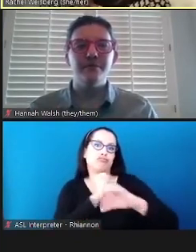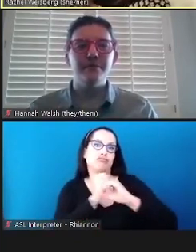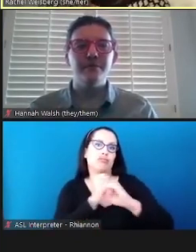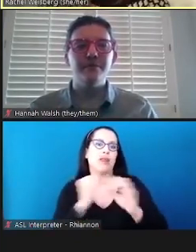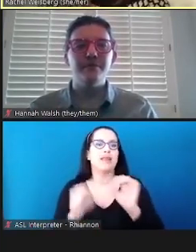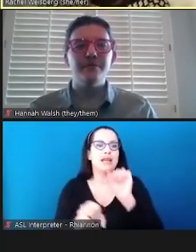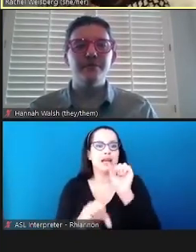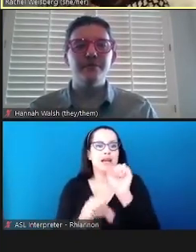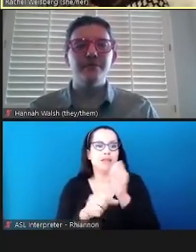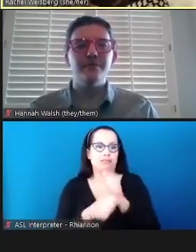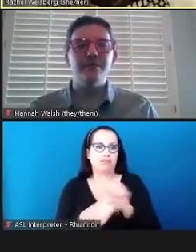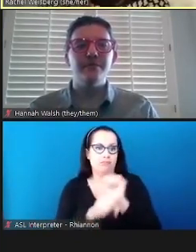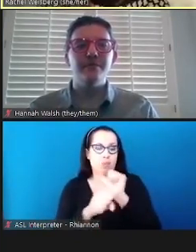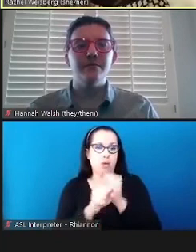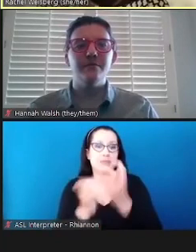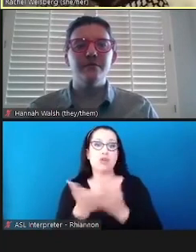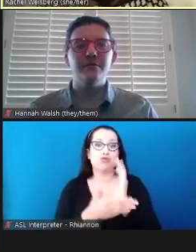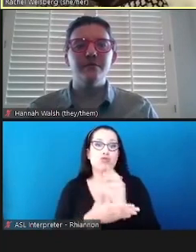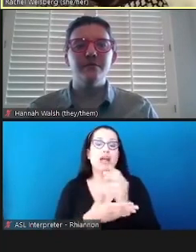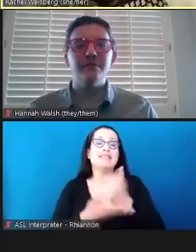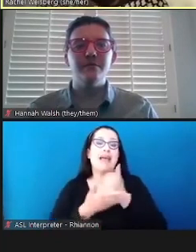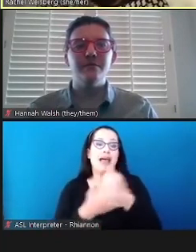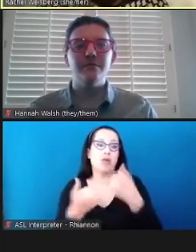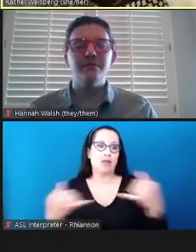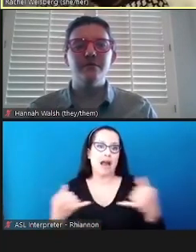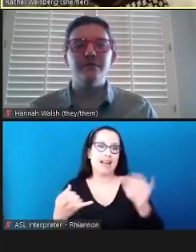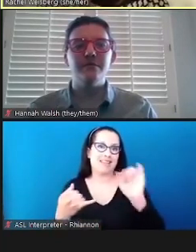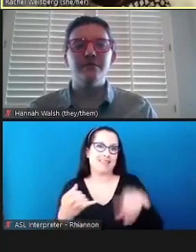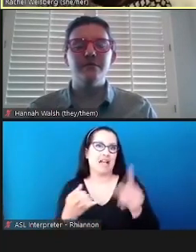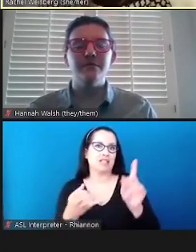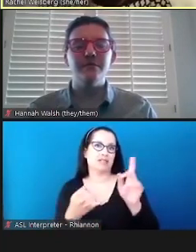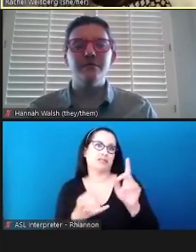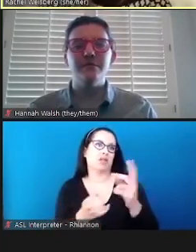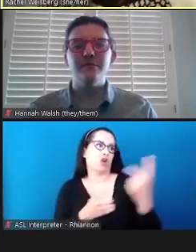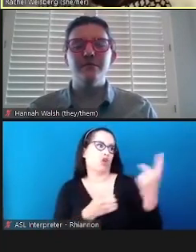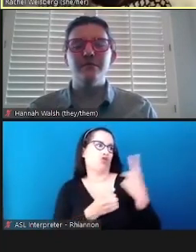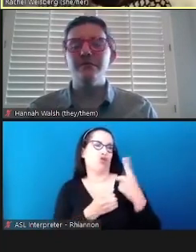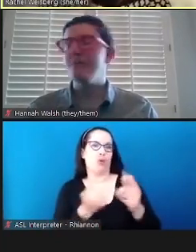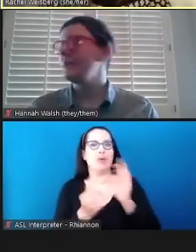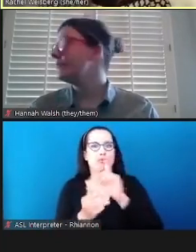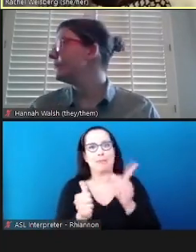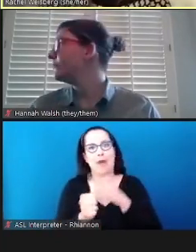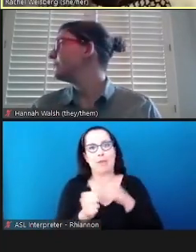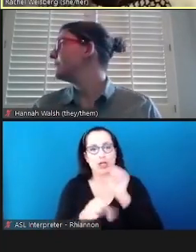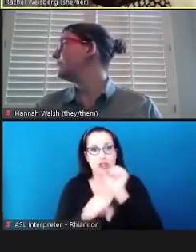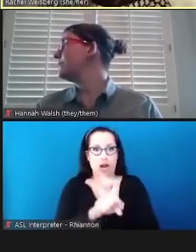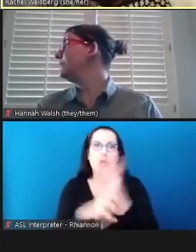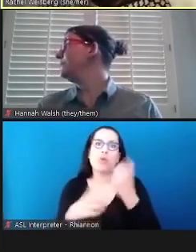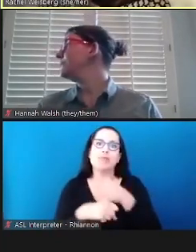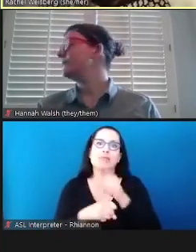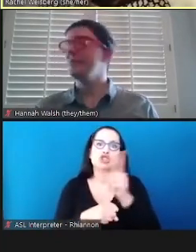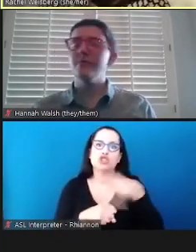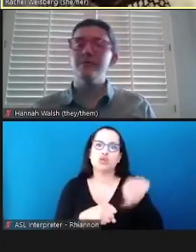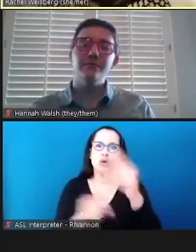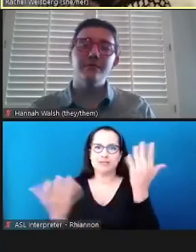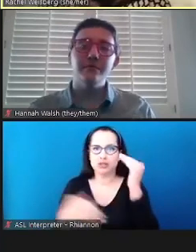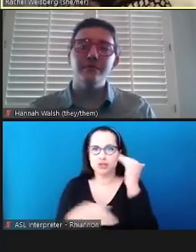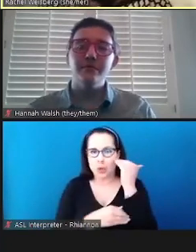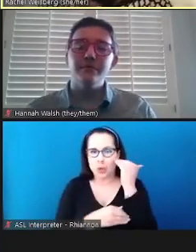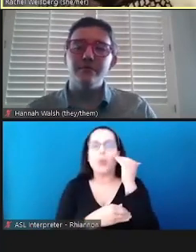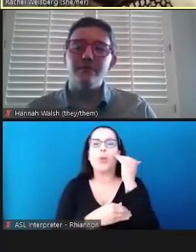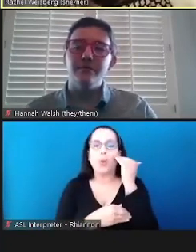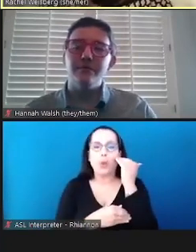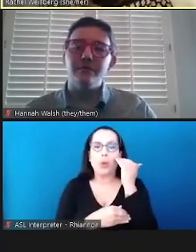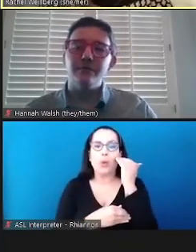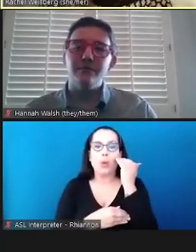and I spend most of our time, and what we really want to make sure folks are aware of, because although we're maybe a